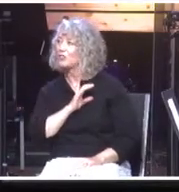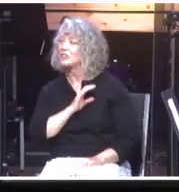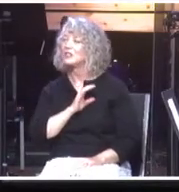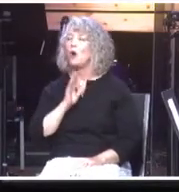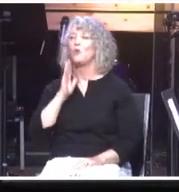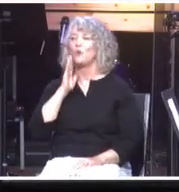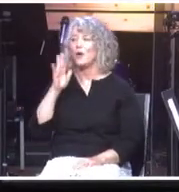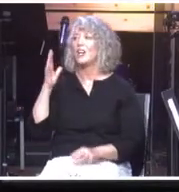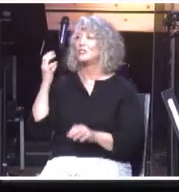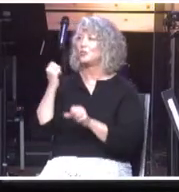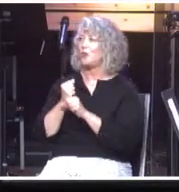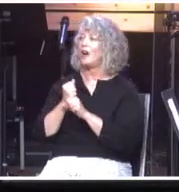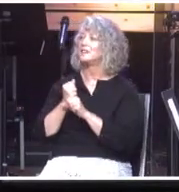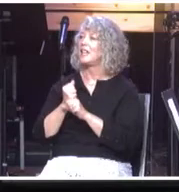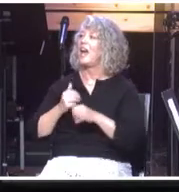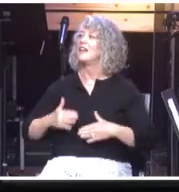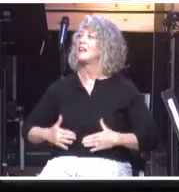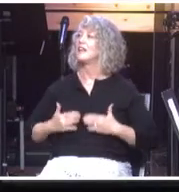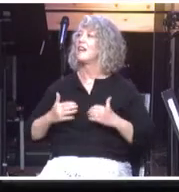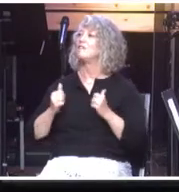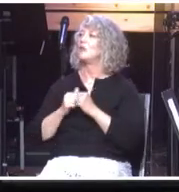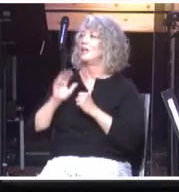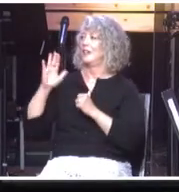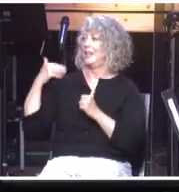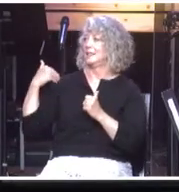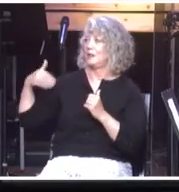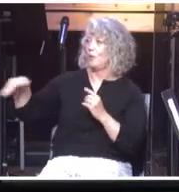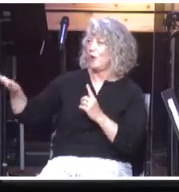and live under that shadow, underneath the shadow of His mighty wing.